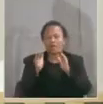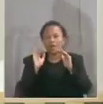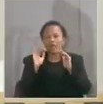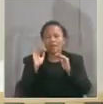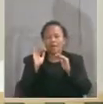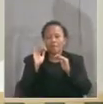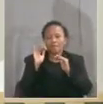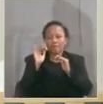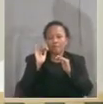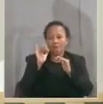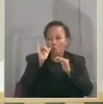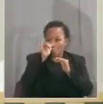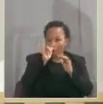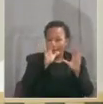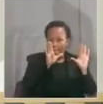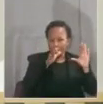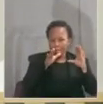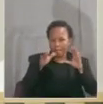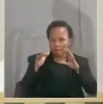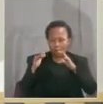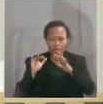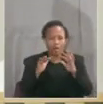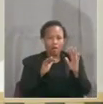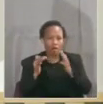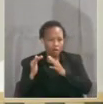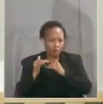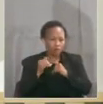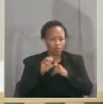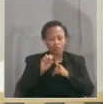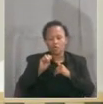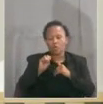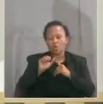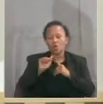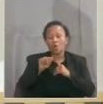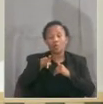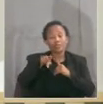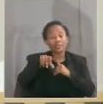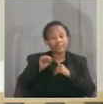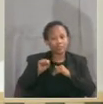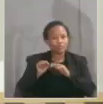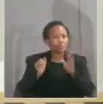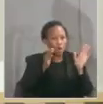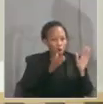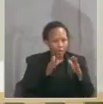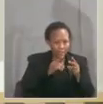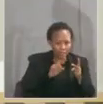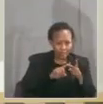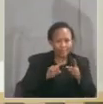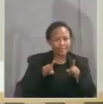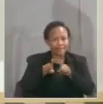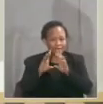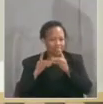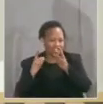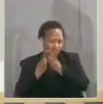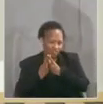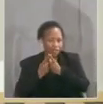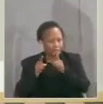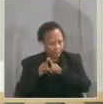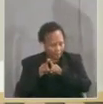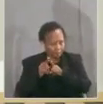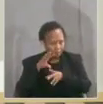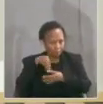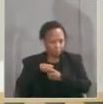compromise the operations of South African Police Service as well as the operations of the division